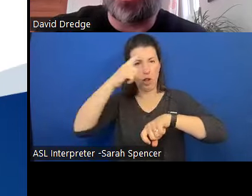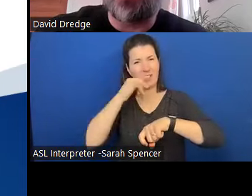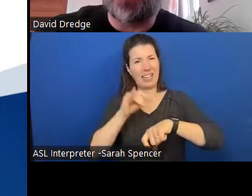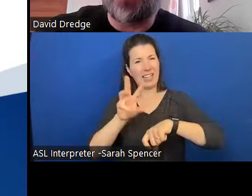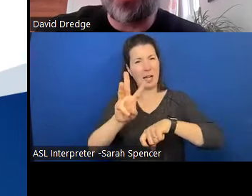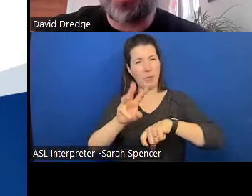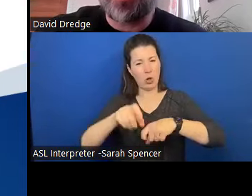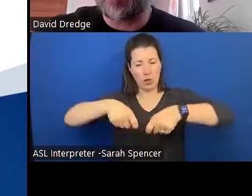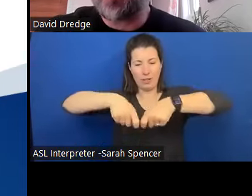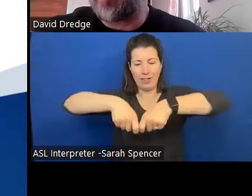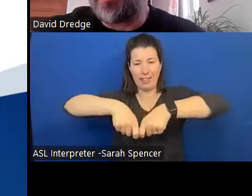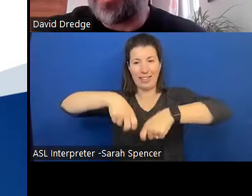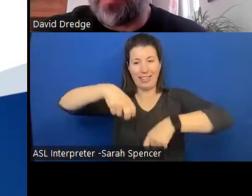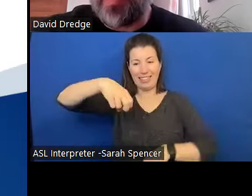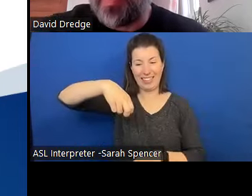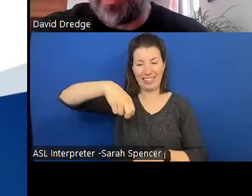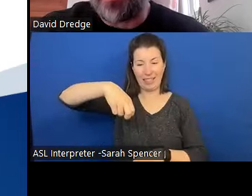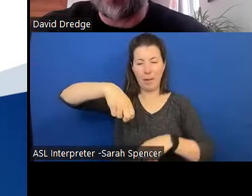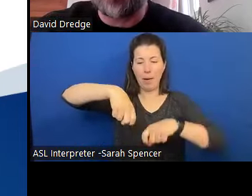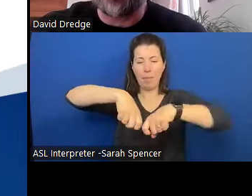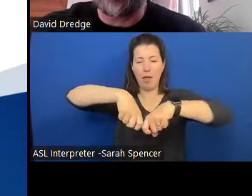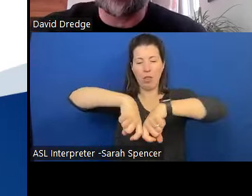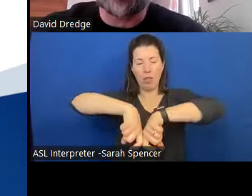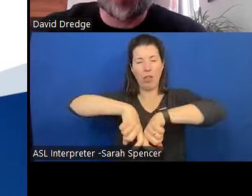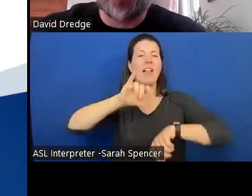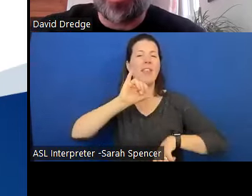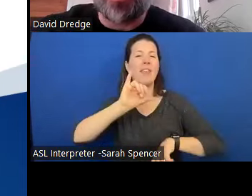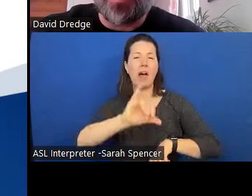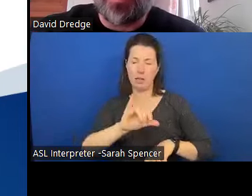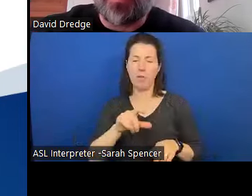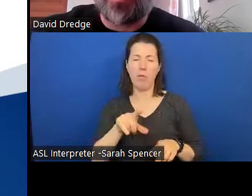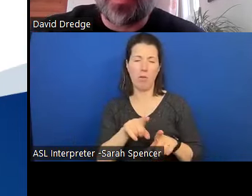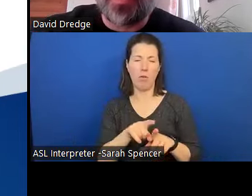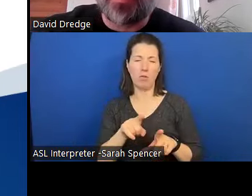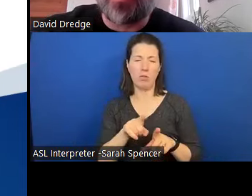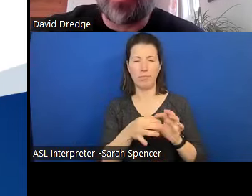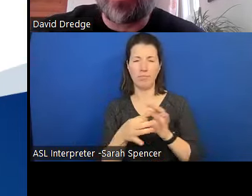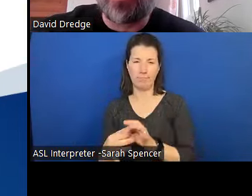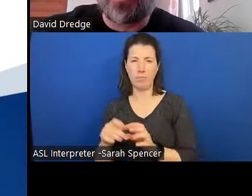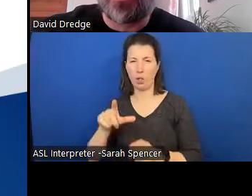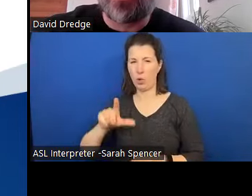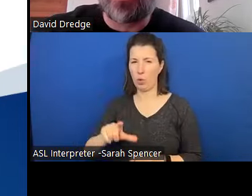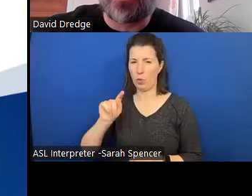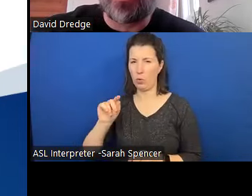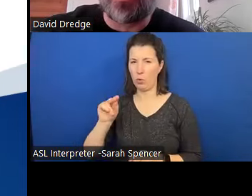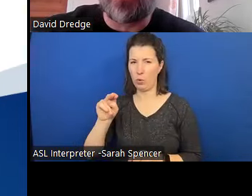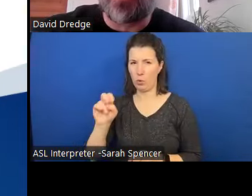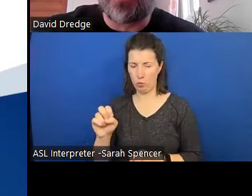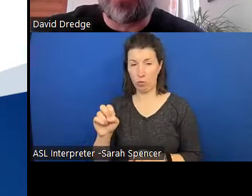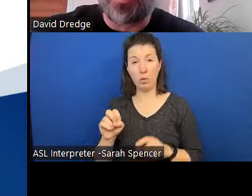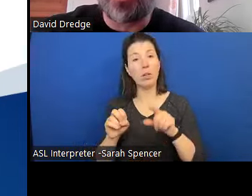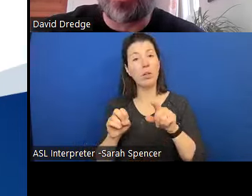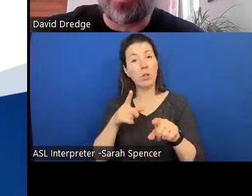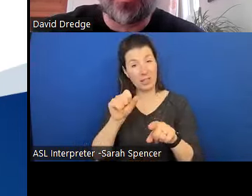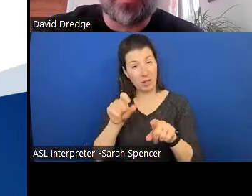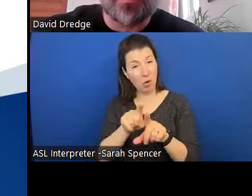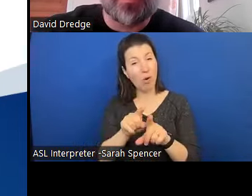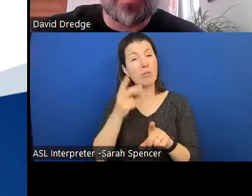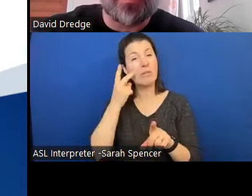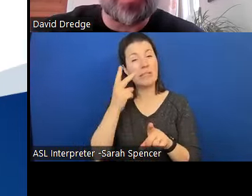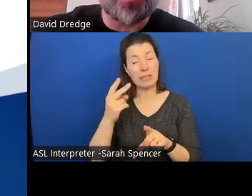So W sitting is like a low tone thing. And then here you see sort of this sort of hunched